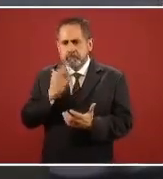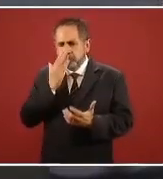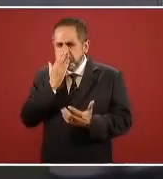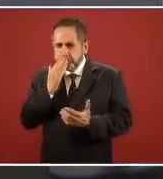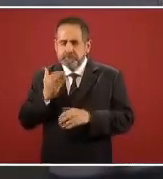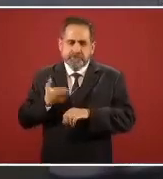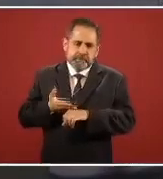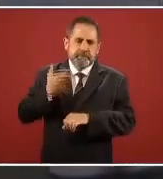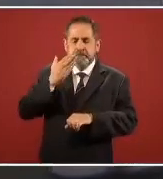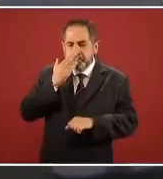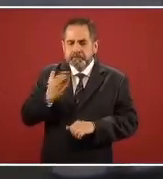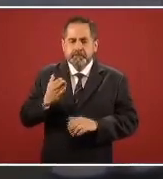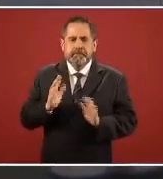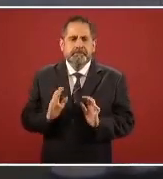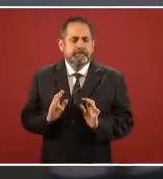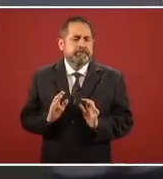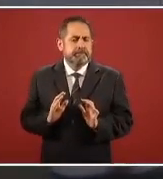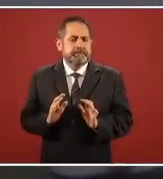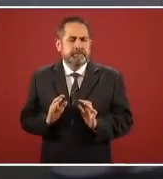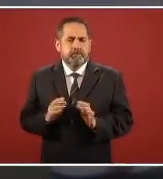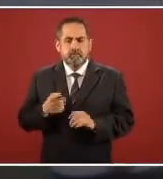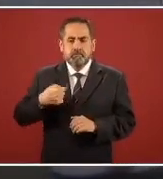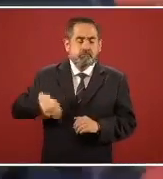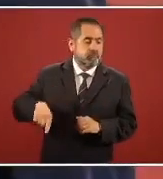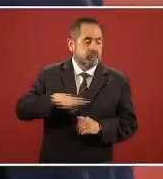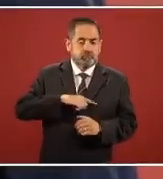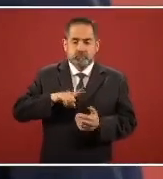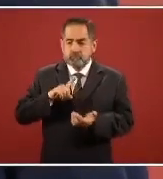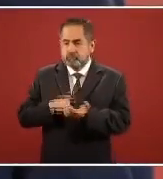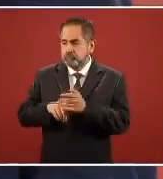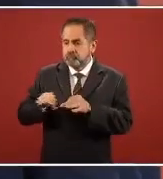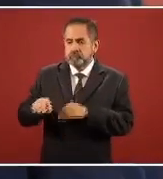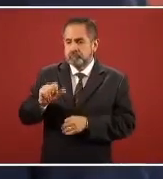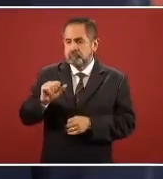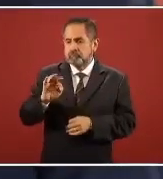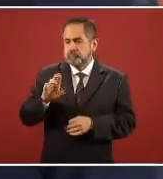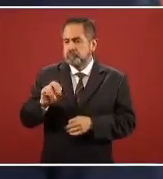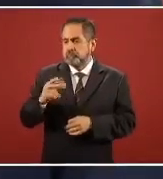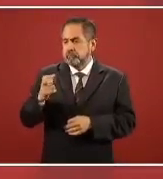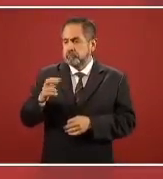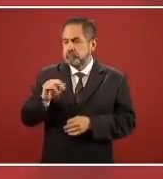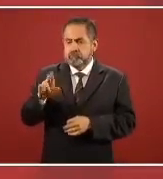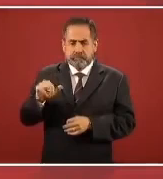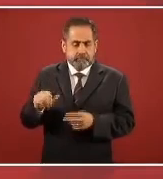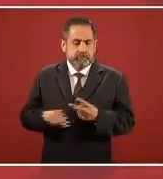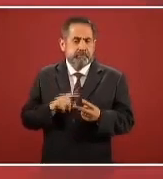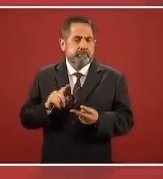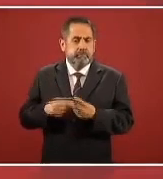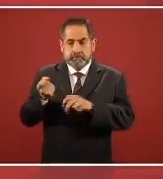Muy bien. Everything los, is los servidores going públicos, very well. Herrera, Secretario de Hacienda,